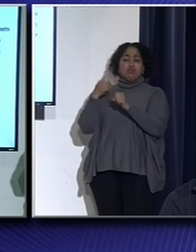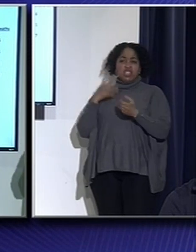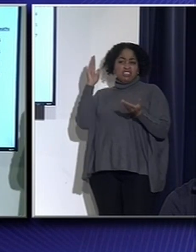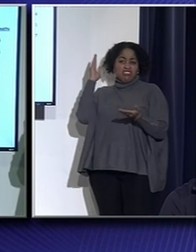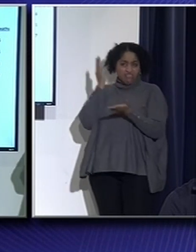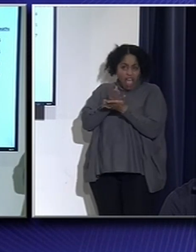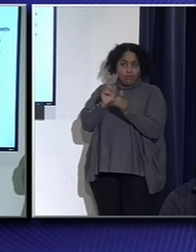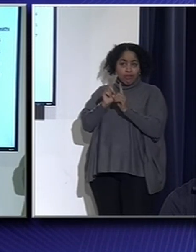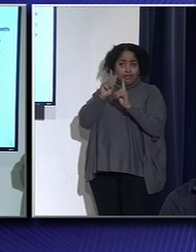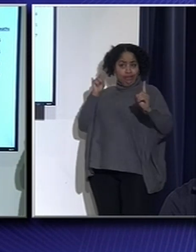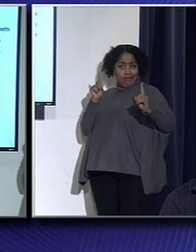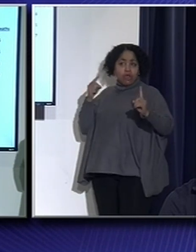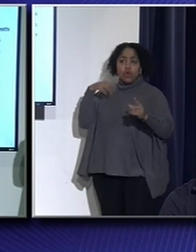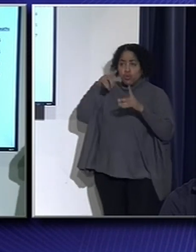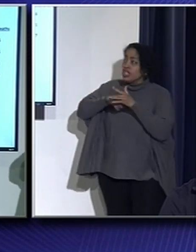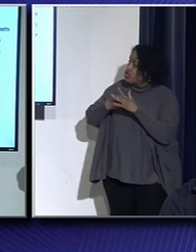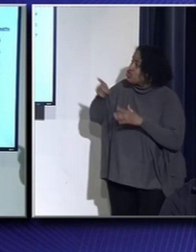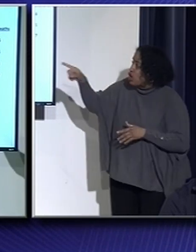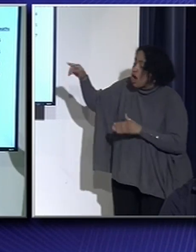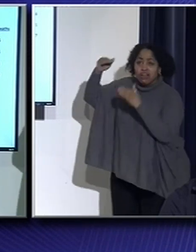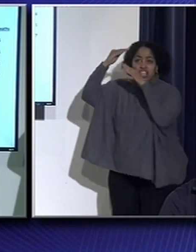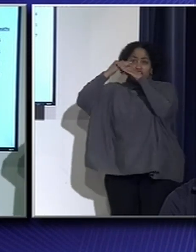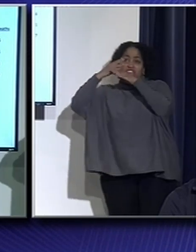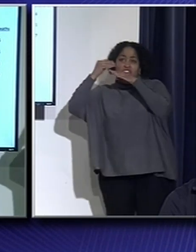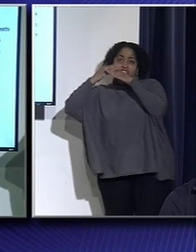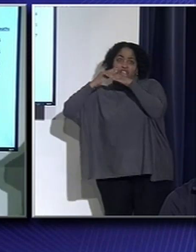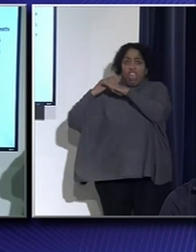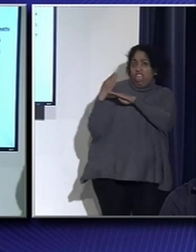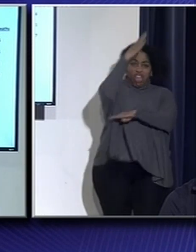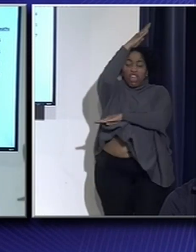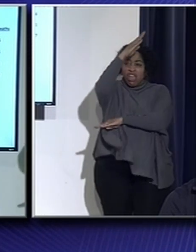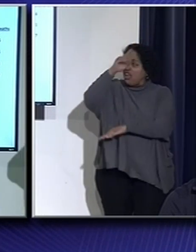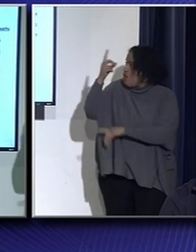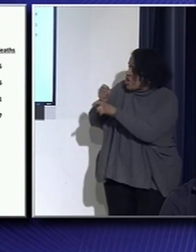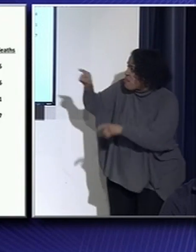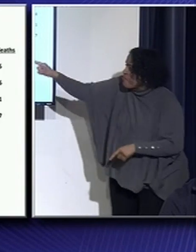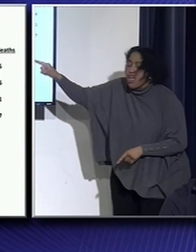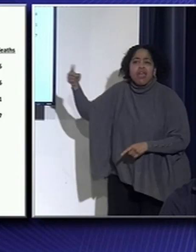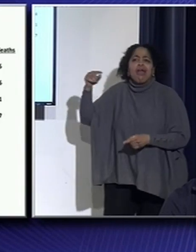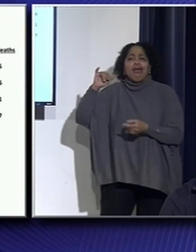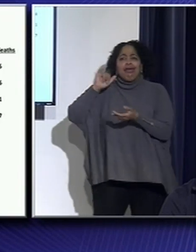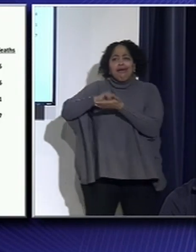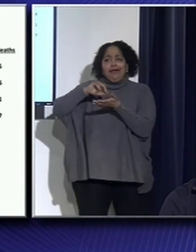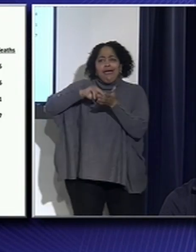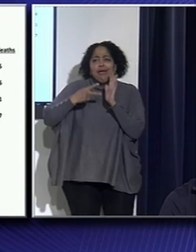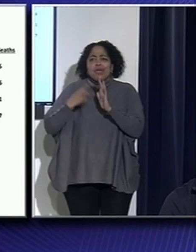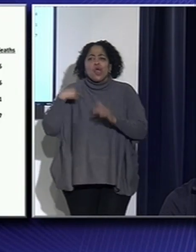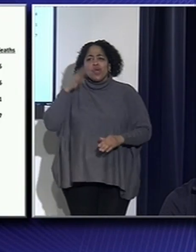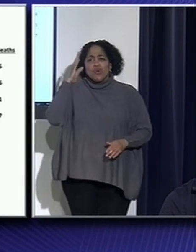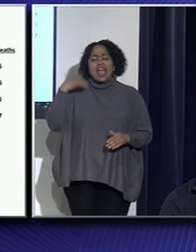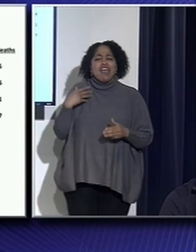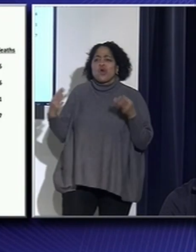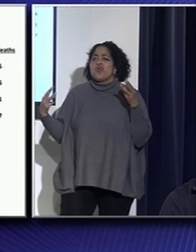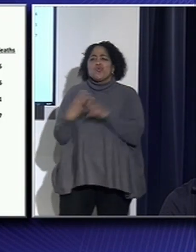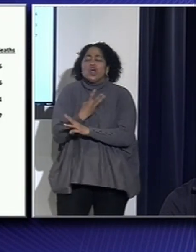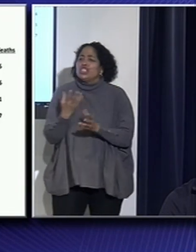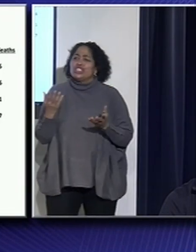going to start at a base from here. And if we take off from that base, we are going to have far